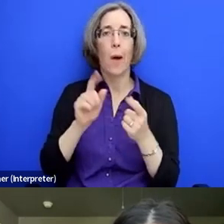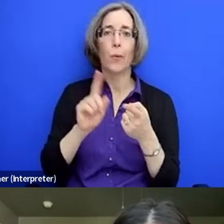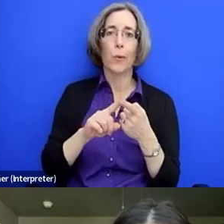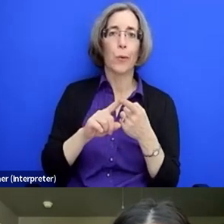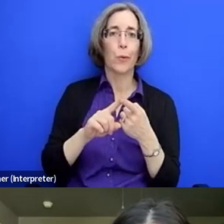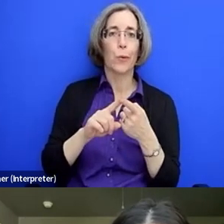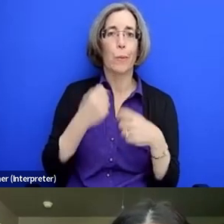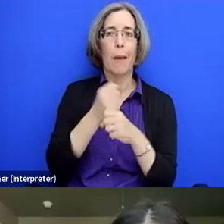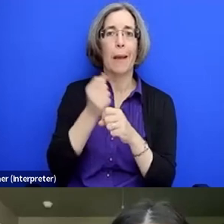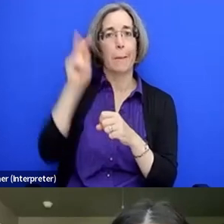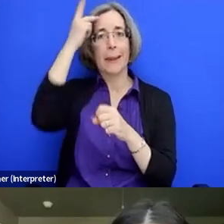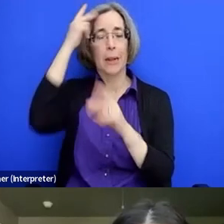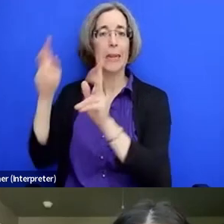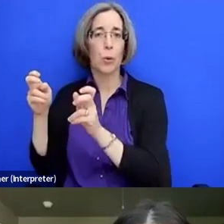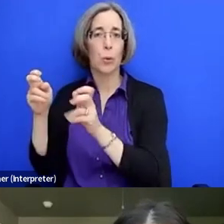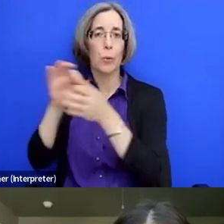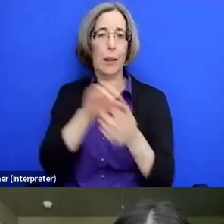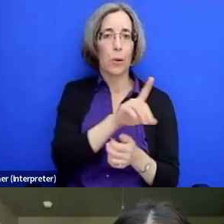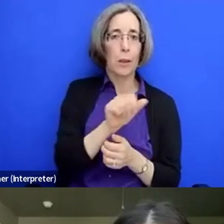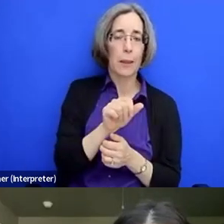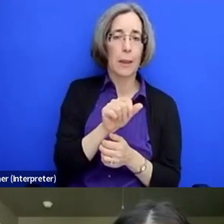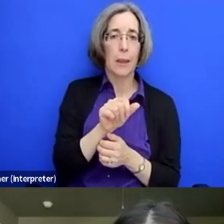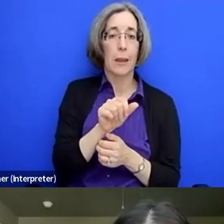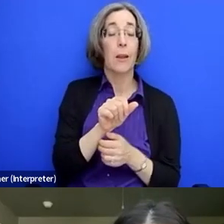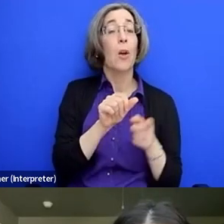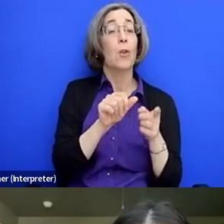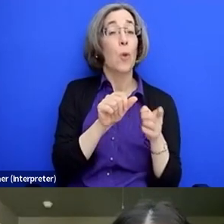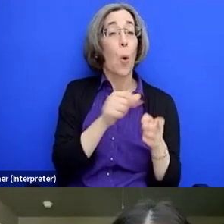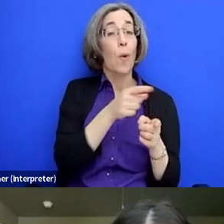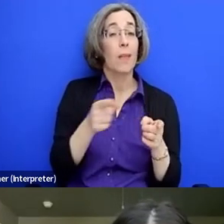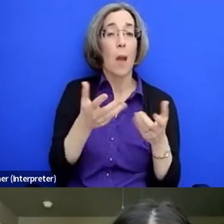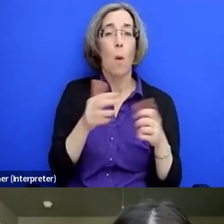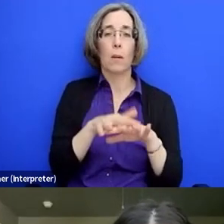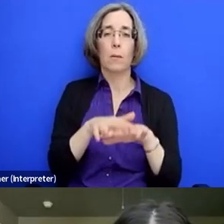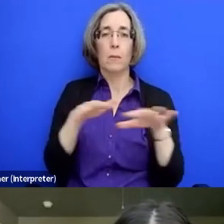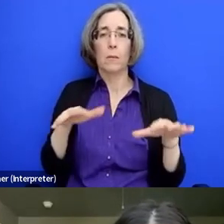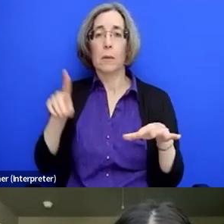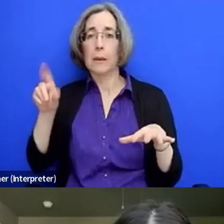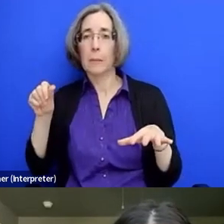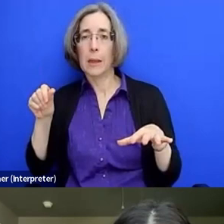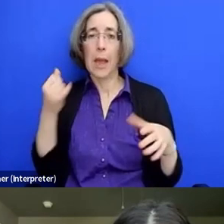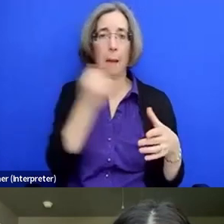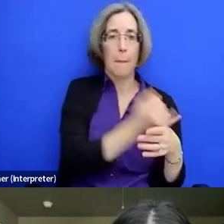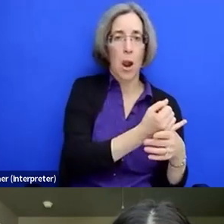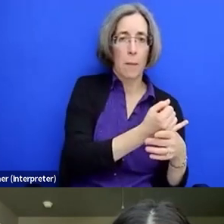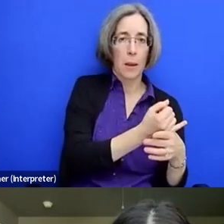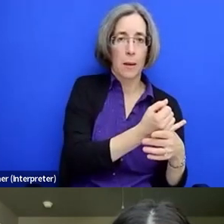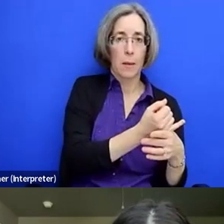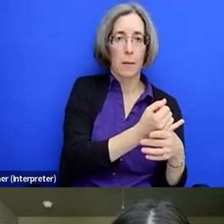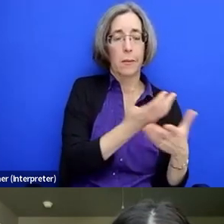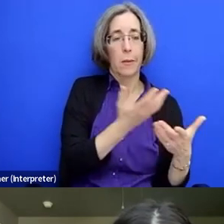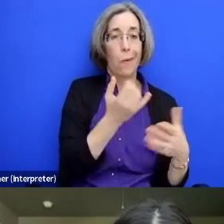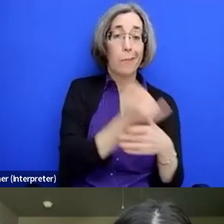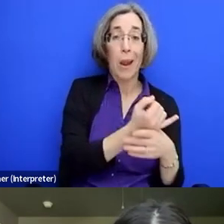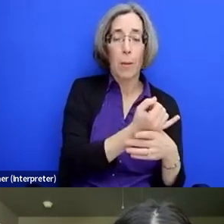they separated disability from impairment and left impairment largely sort of untouched,